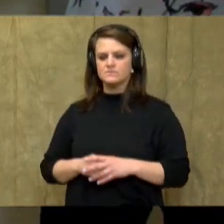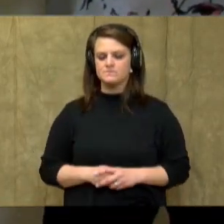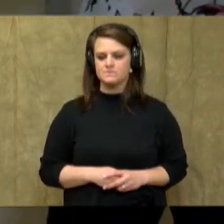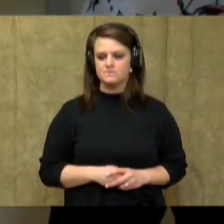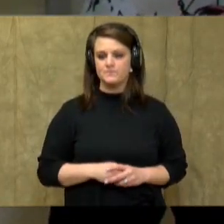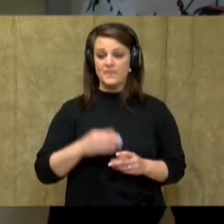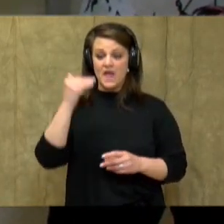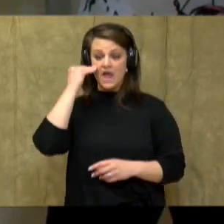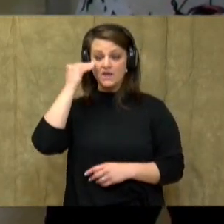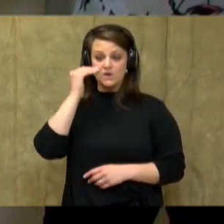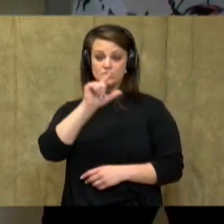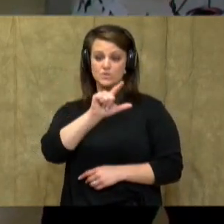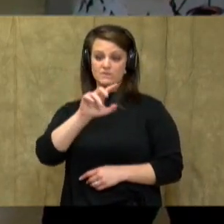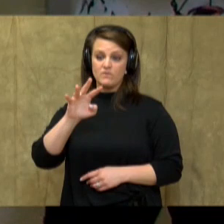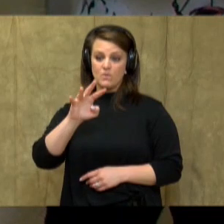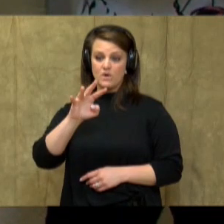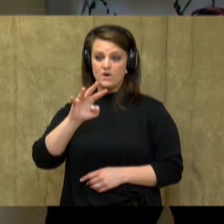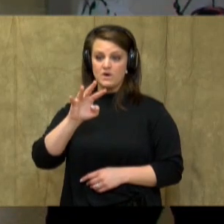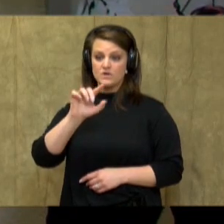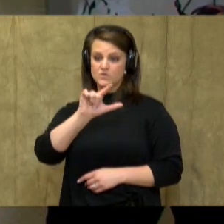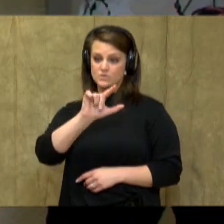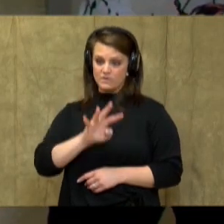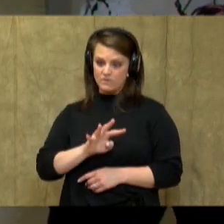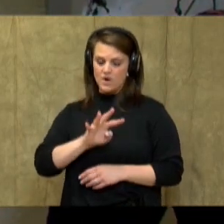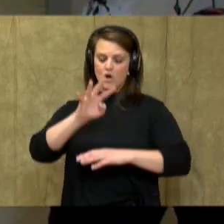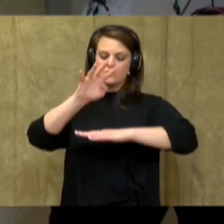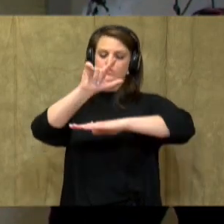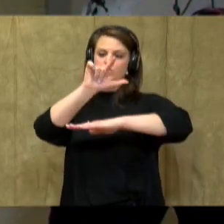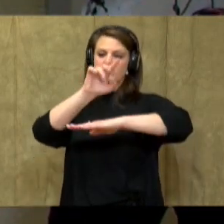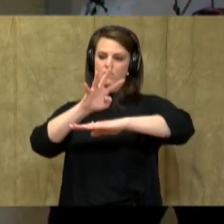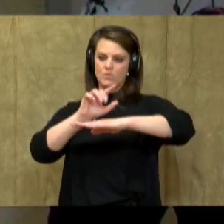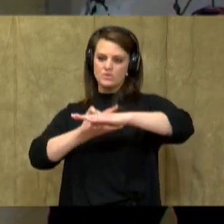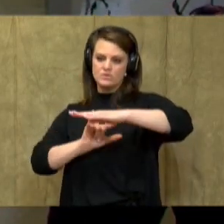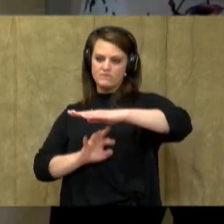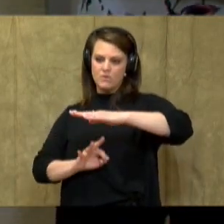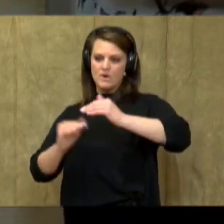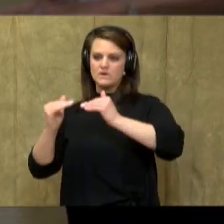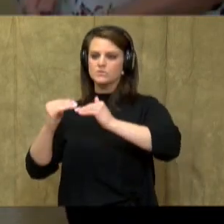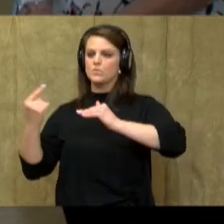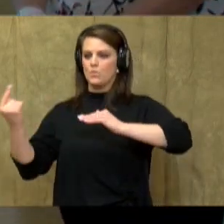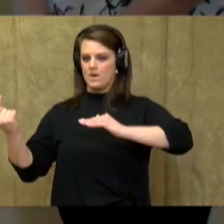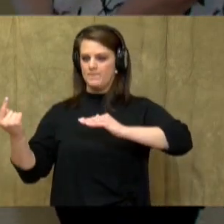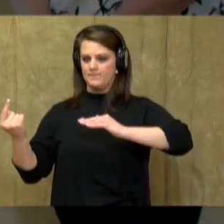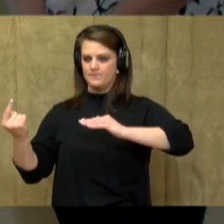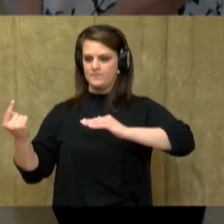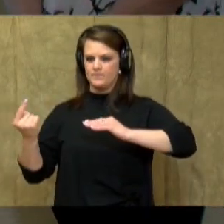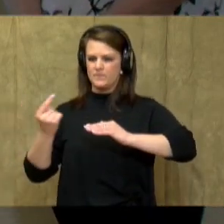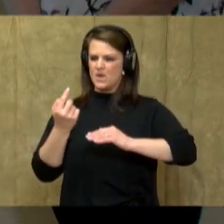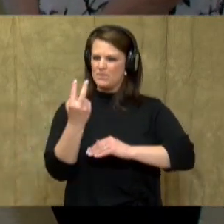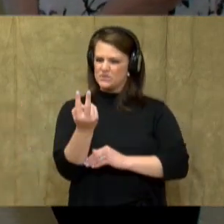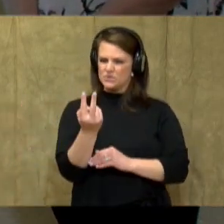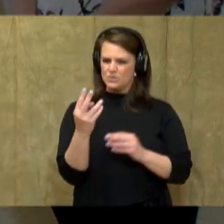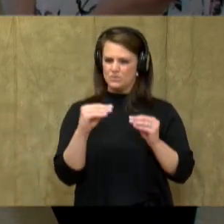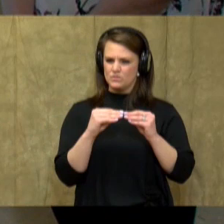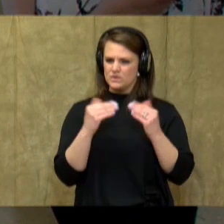know 24 24ths is 1 whole. What would be 2